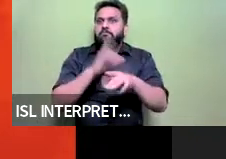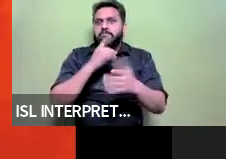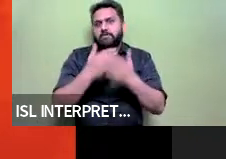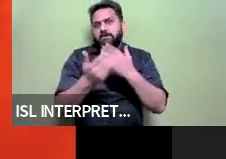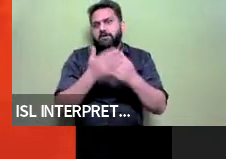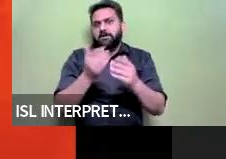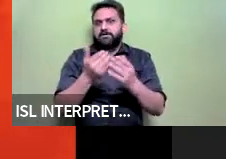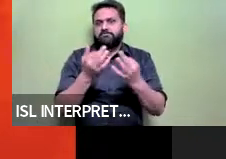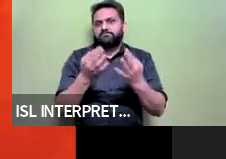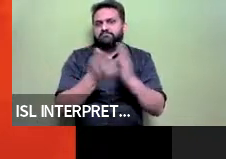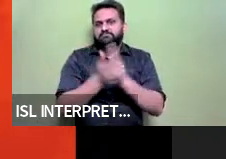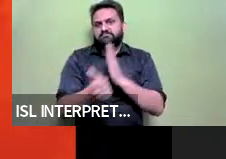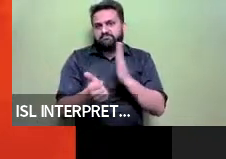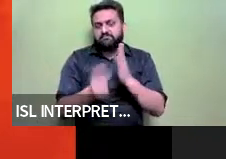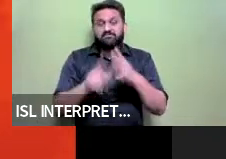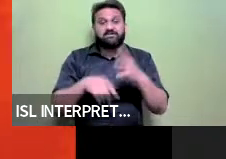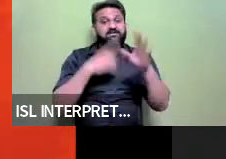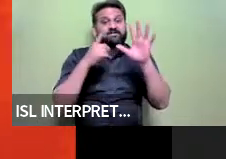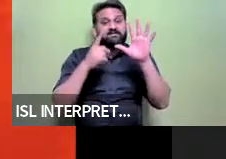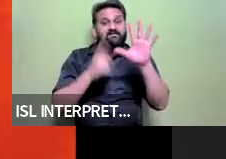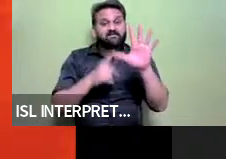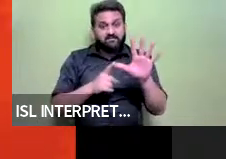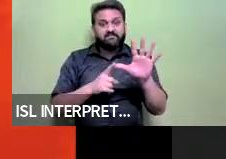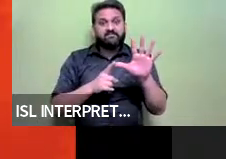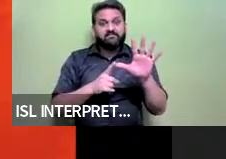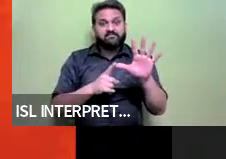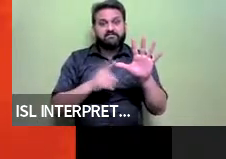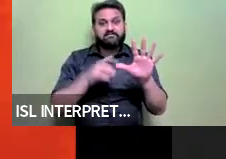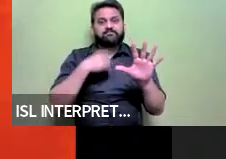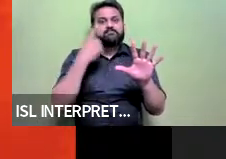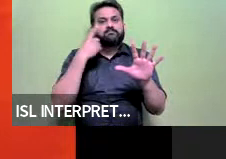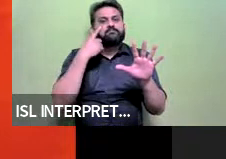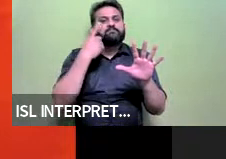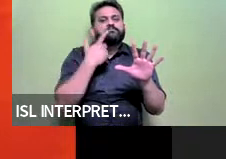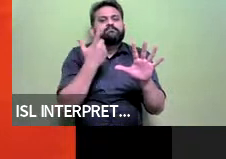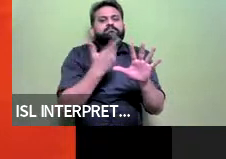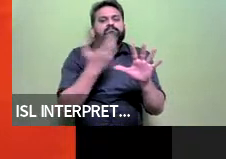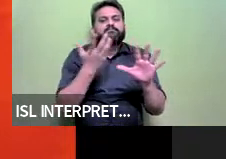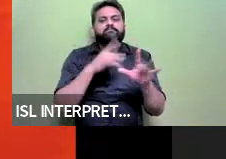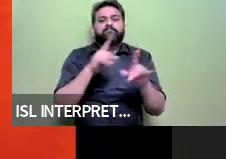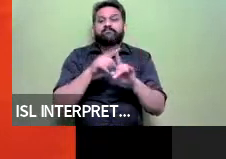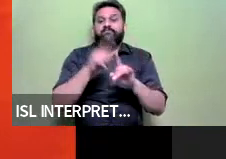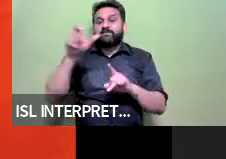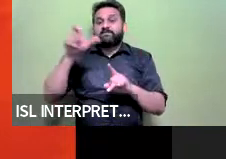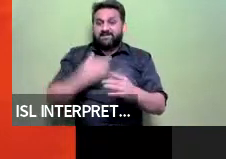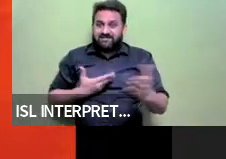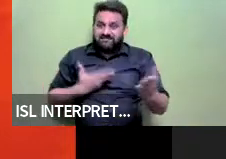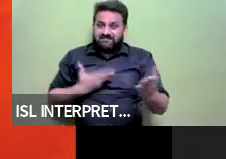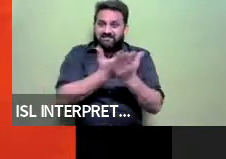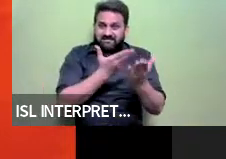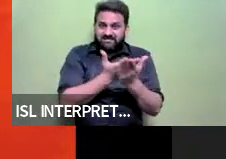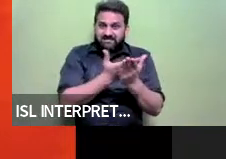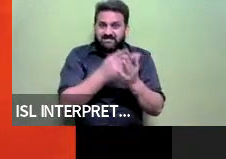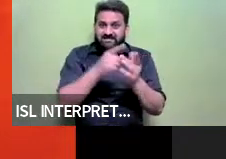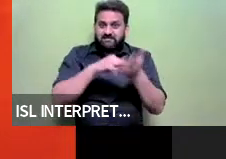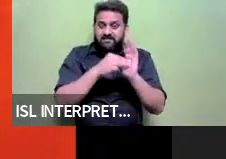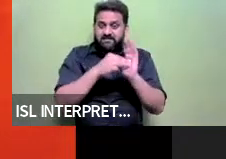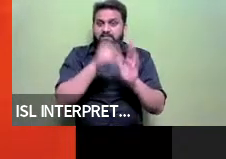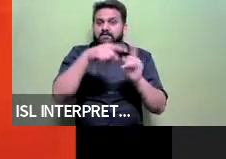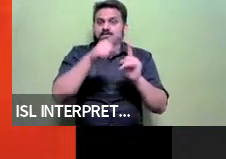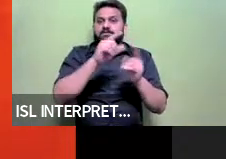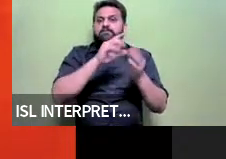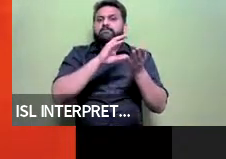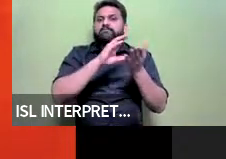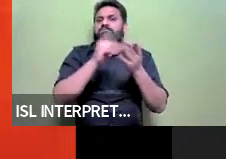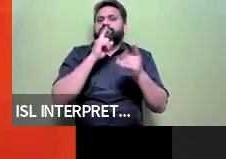lawyer. And last but not the least, which I see, is that the arbitral tribunal are there, not a